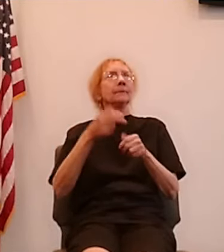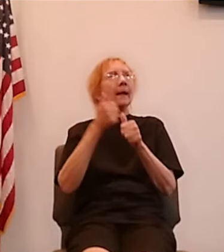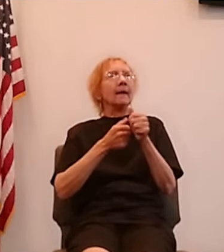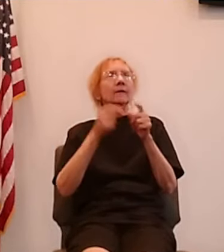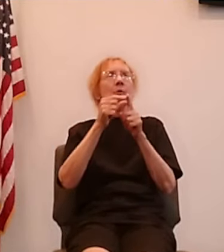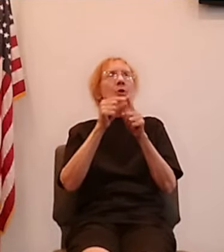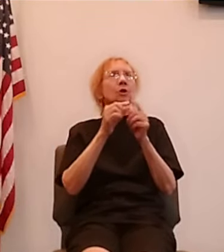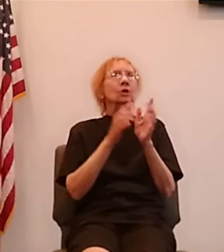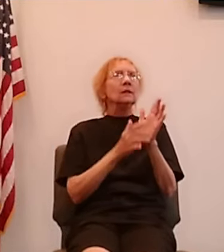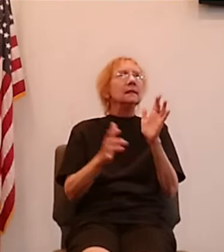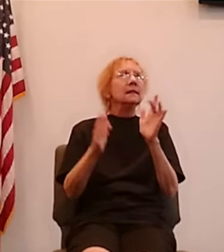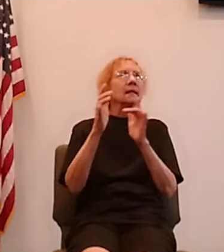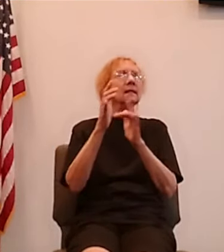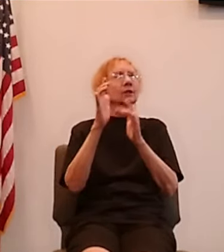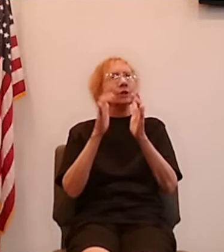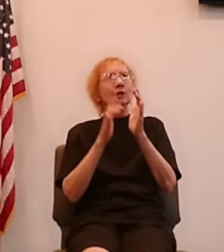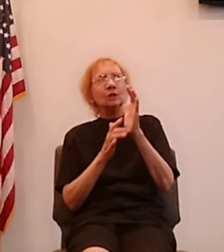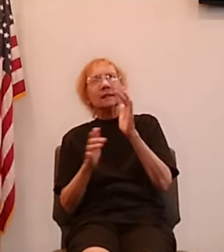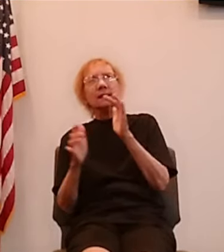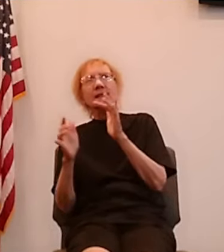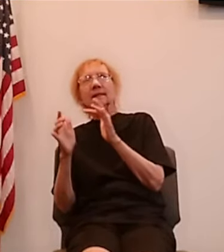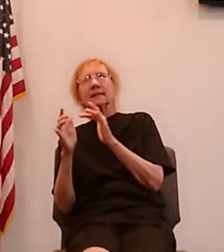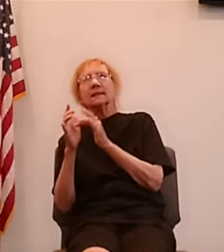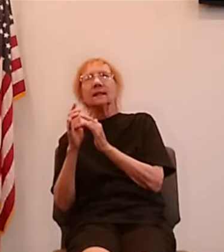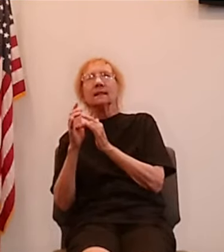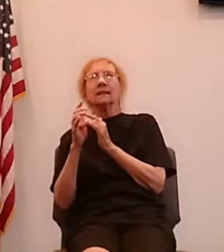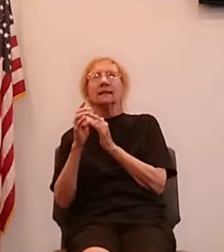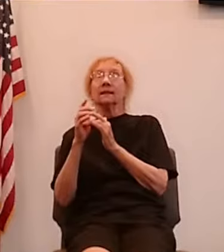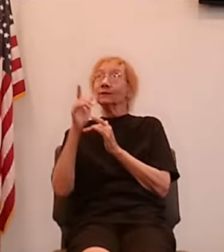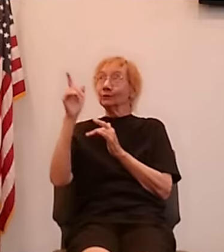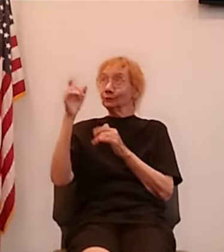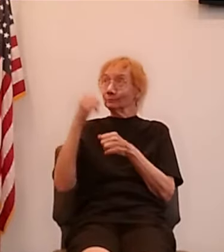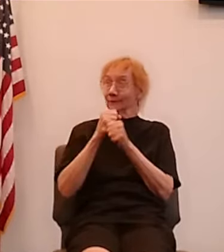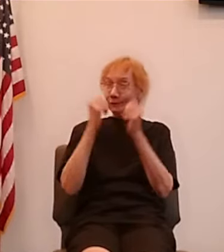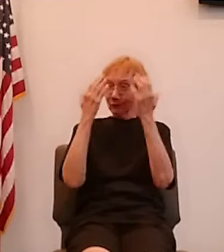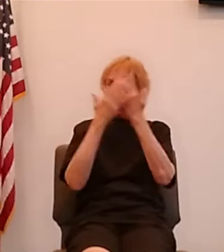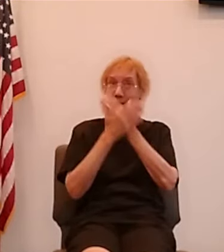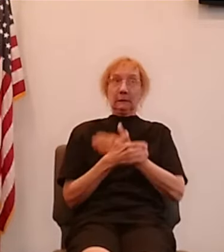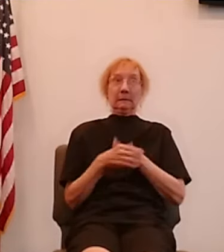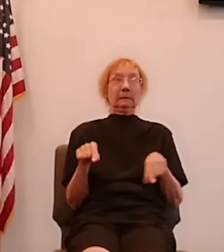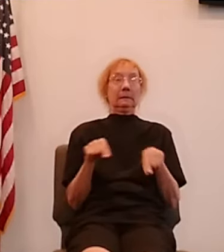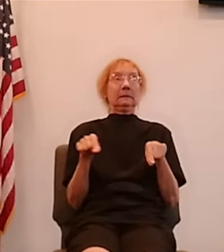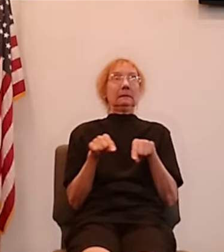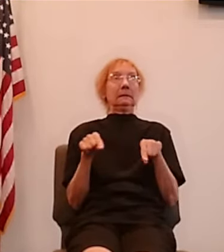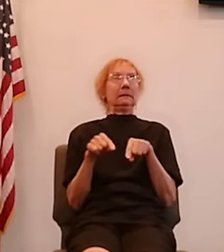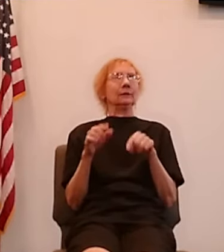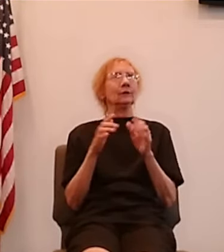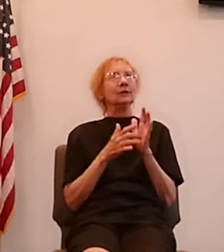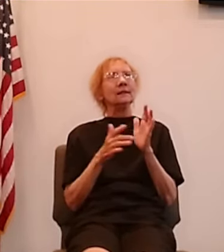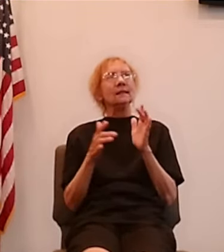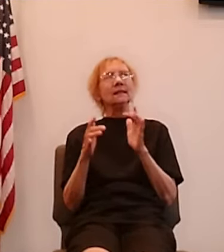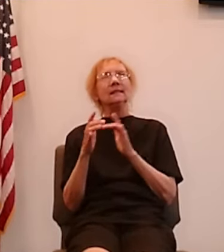Jesus, Jesus, you make the darkness tremble.